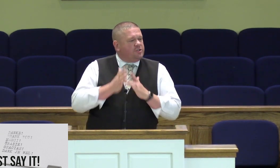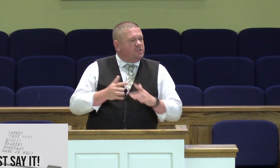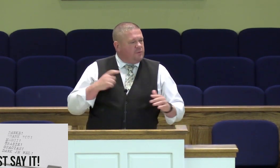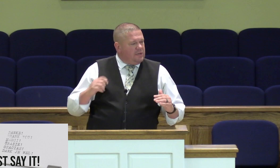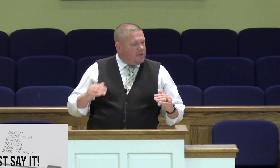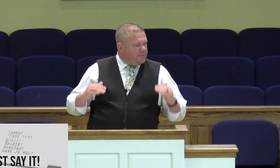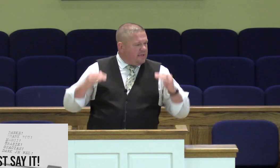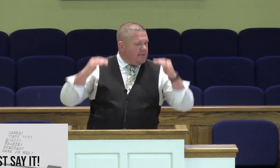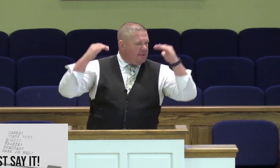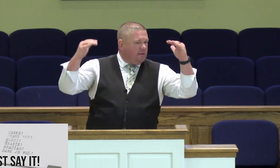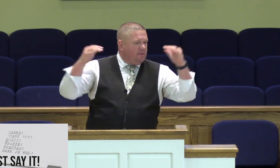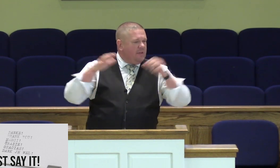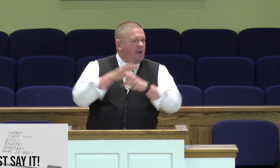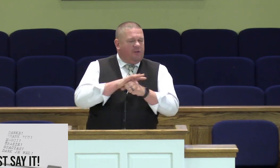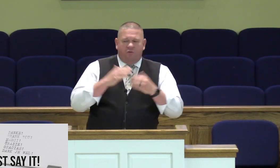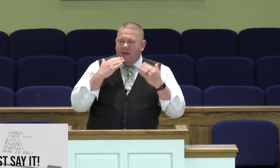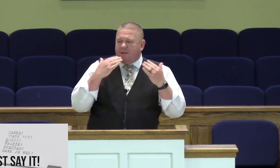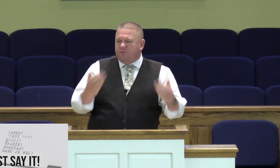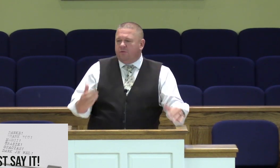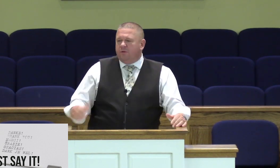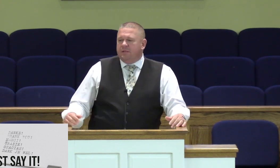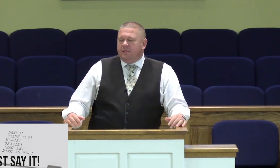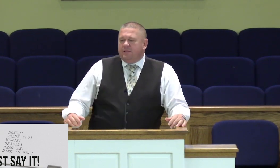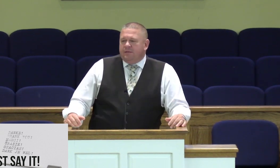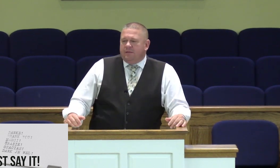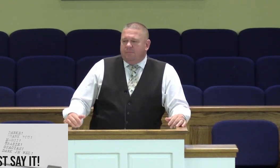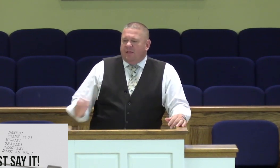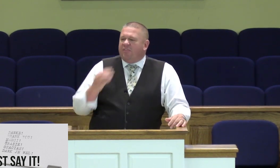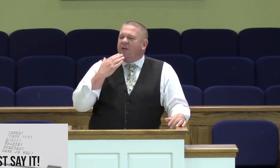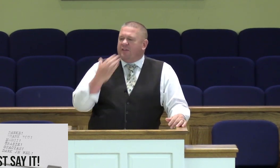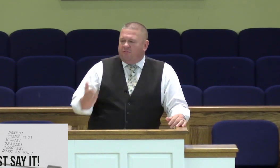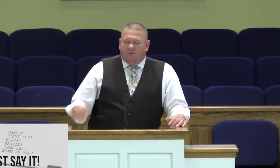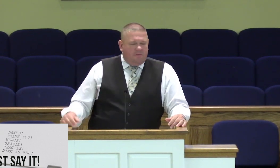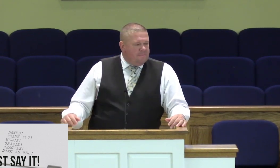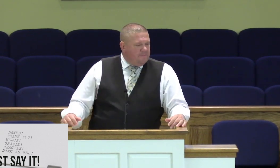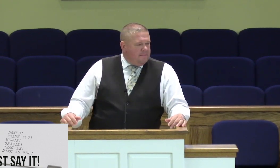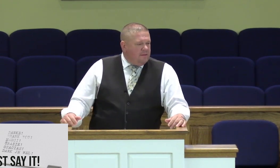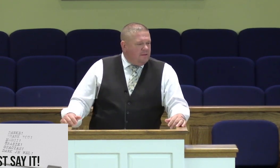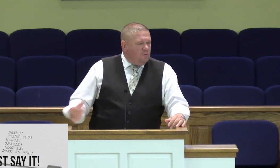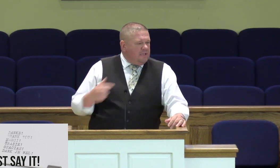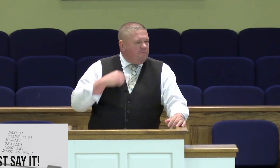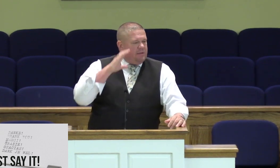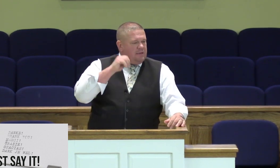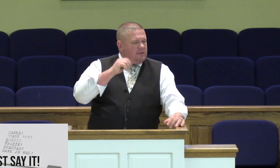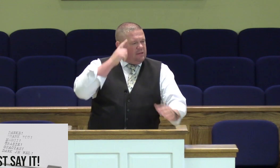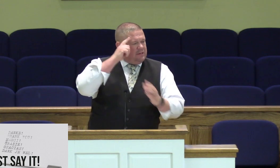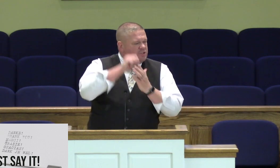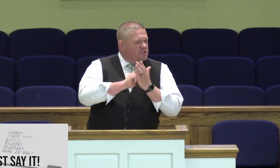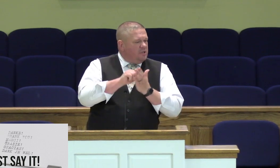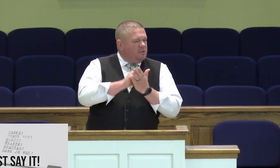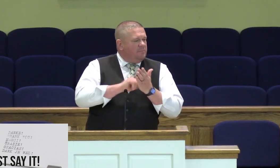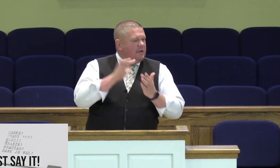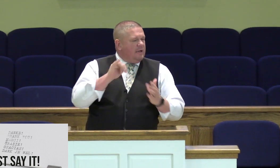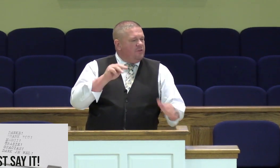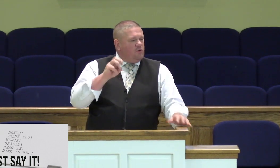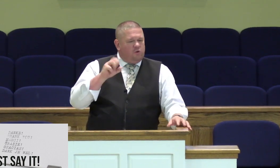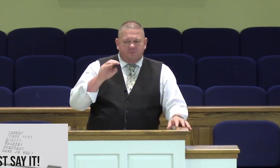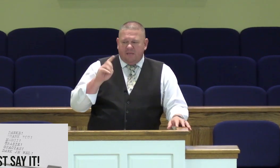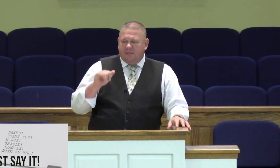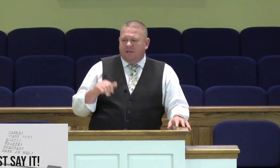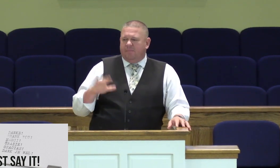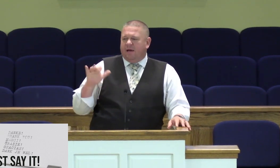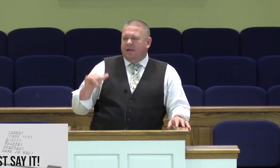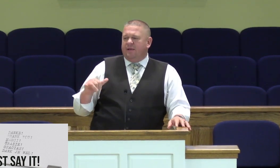as Christians, we need to up the ante in the area of gratitude and being thankful. We have been conditioned by the